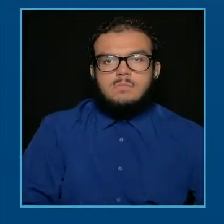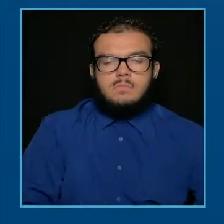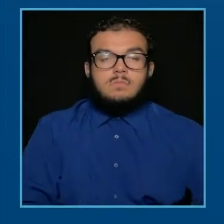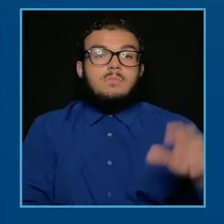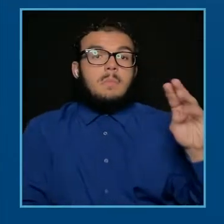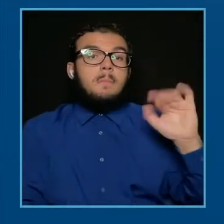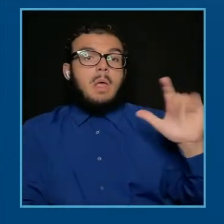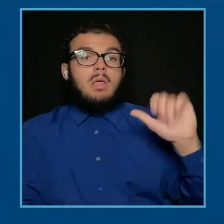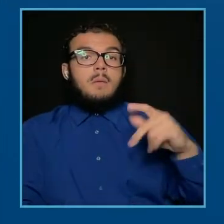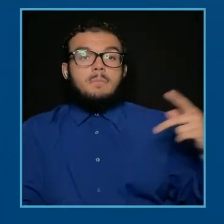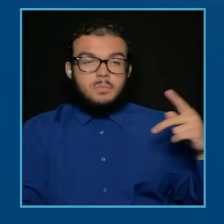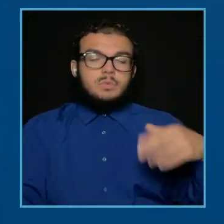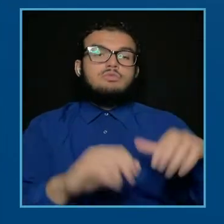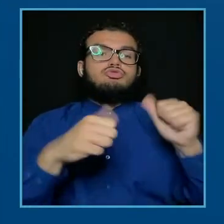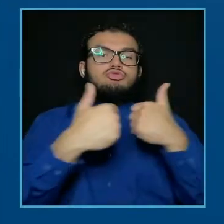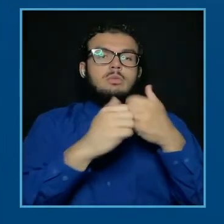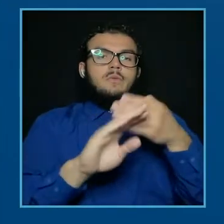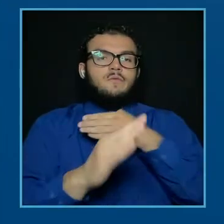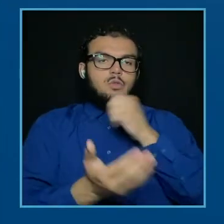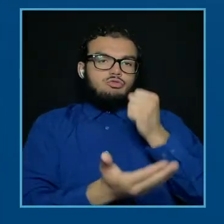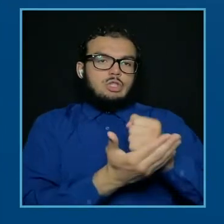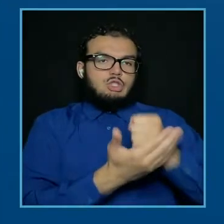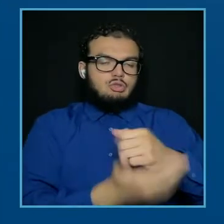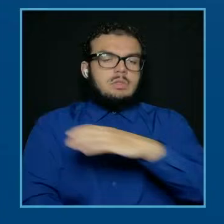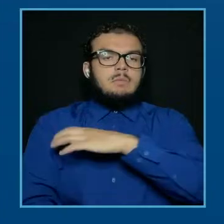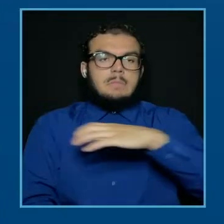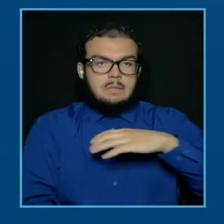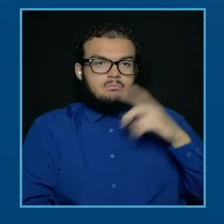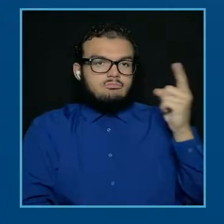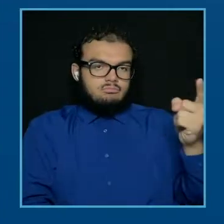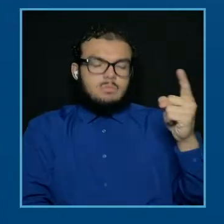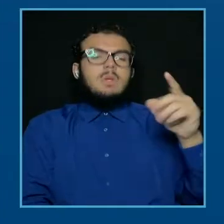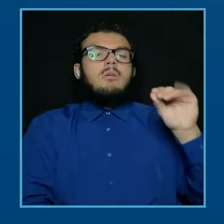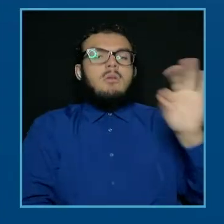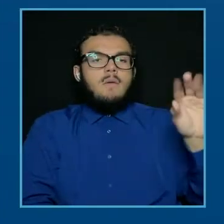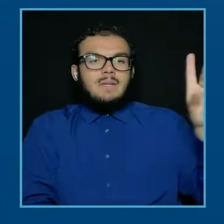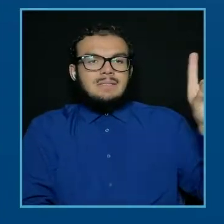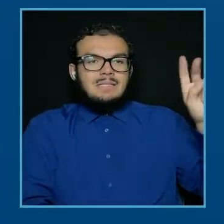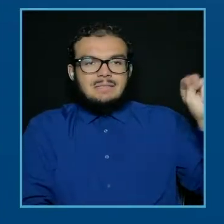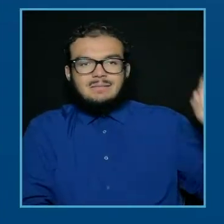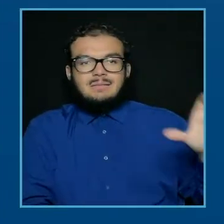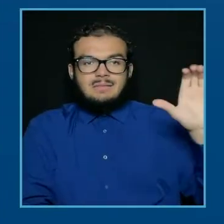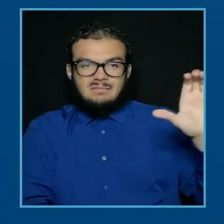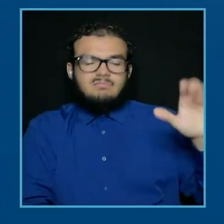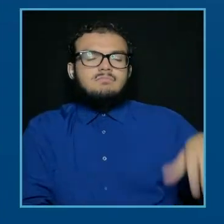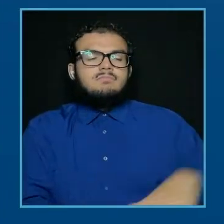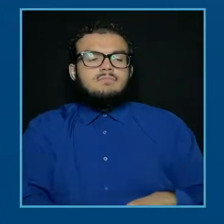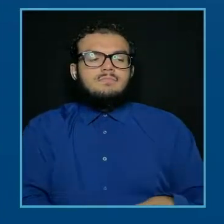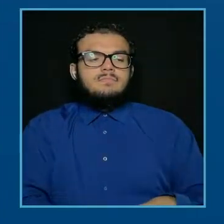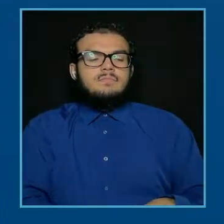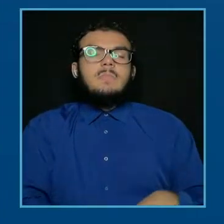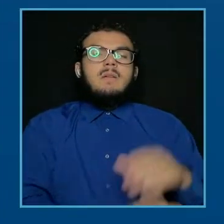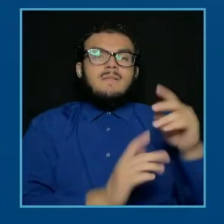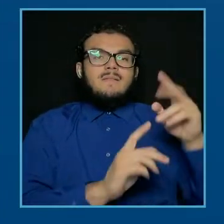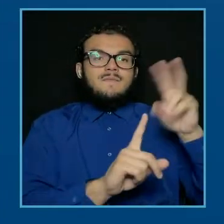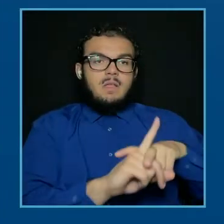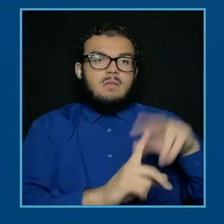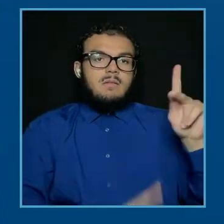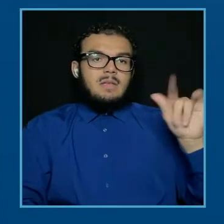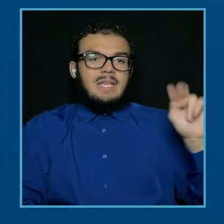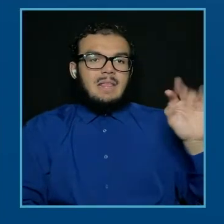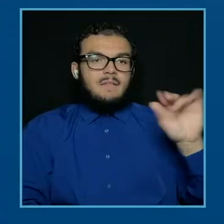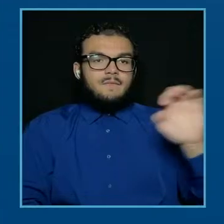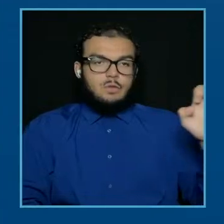the challenge before the Credentials Committee, the Committee of the Democratic National Committee, the DNC, filed by Kaylin Free, the